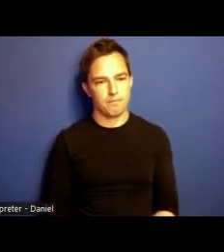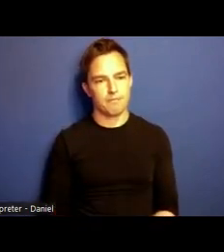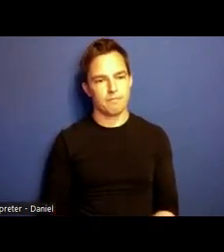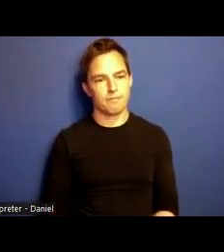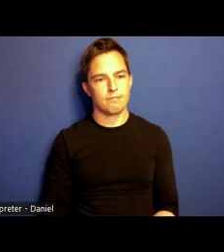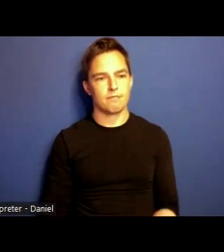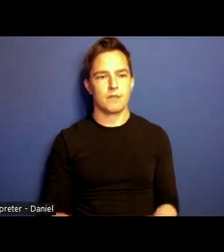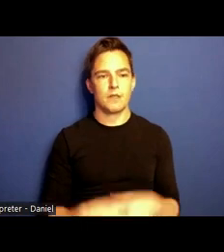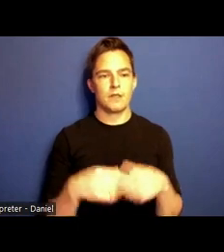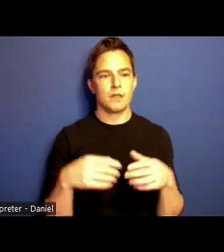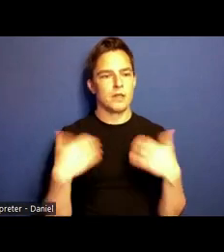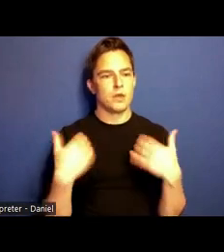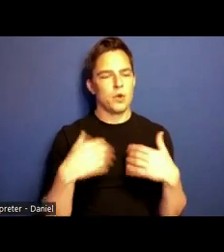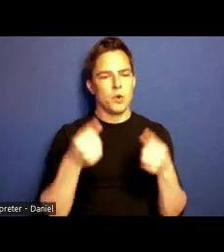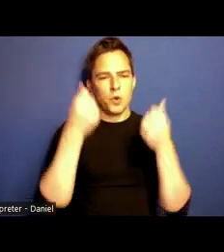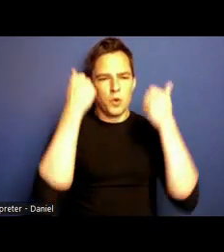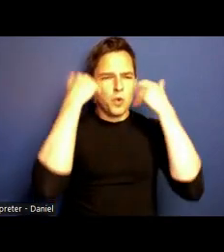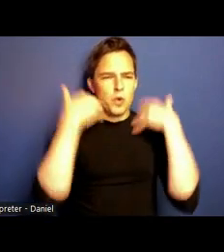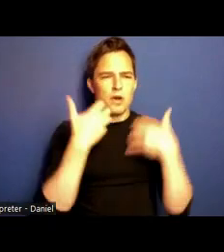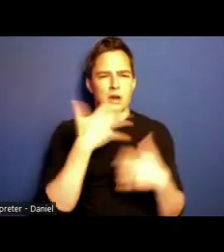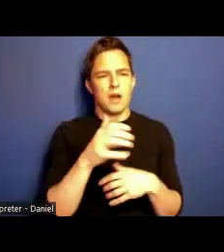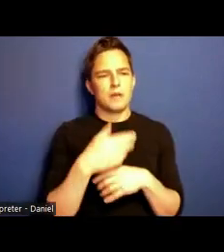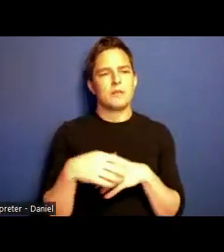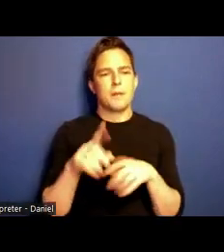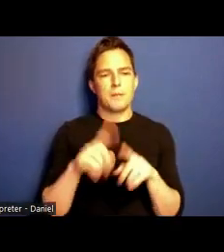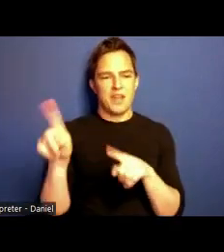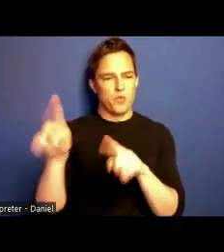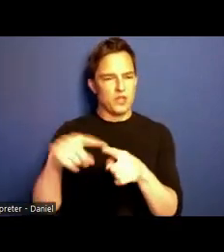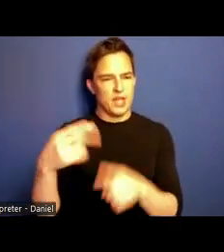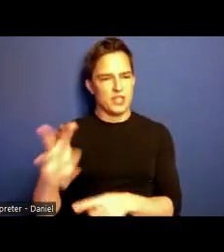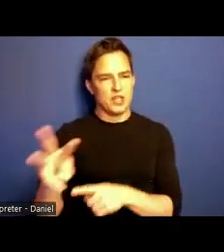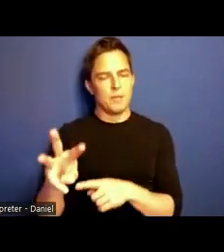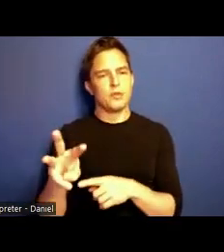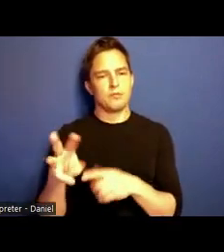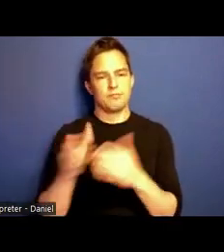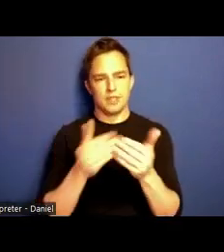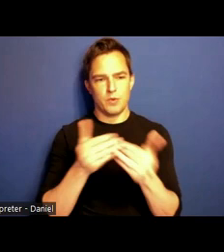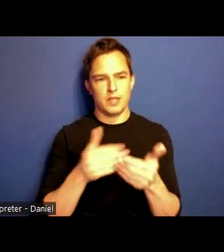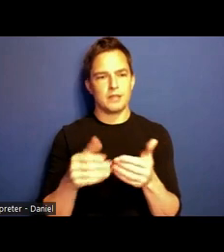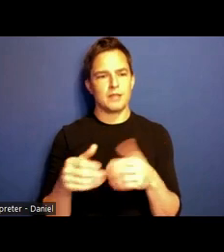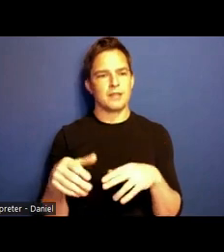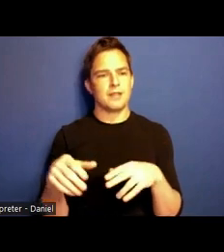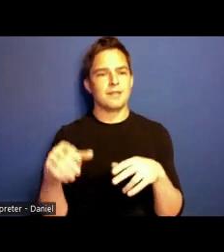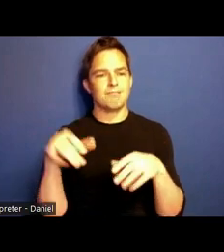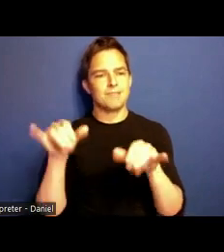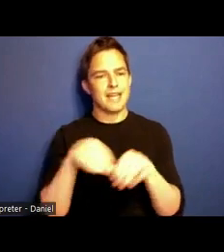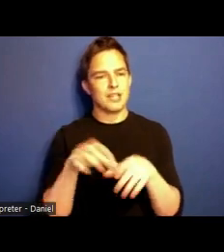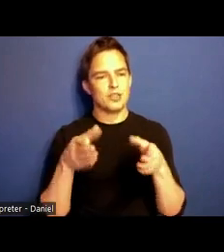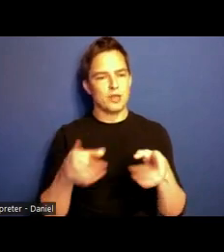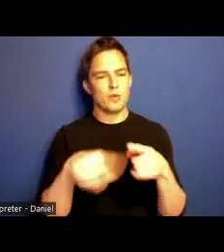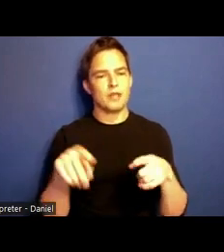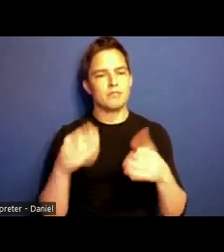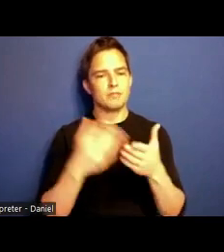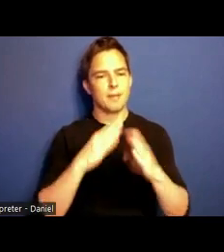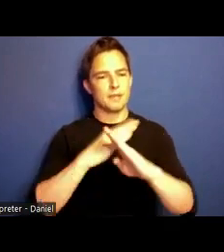It was sweltering hot, but they went to HEW anyway, staying in the streets when the curbs stopped them. They were trying to force a meeting